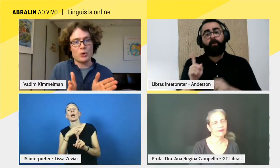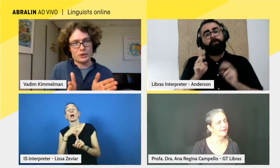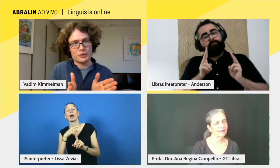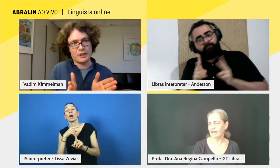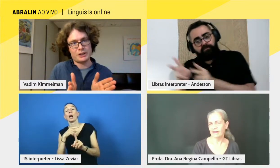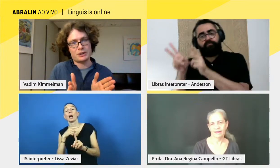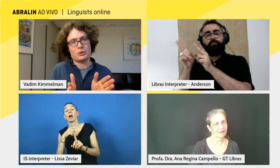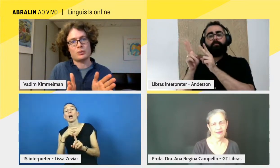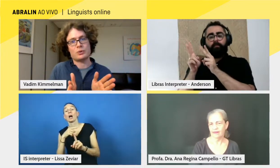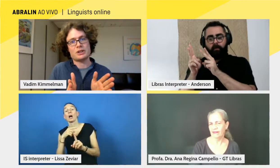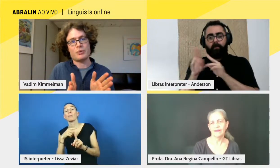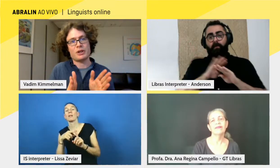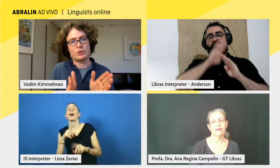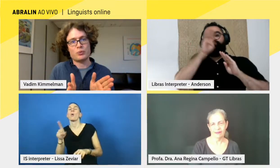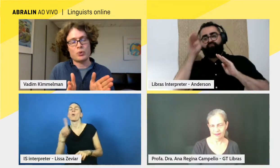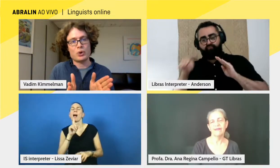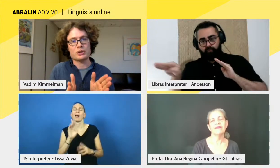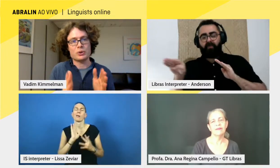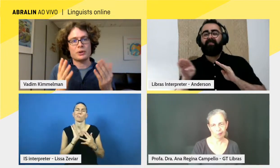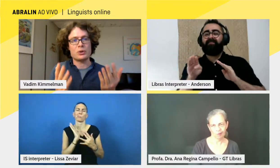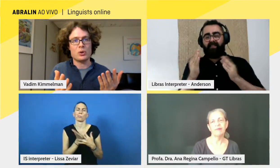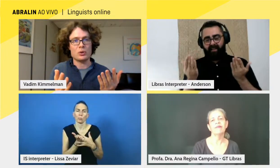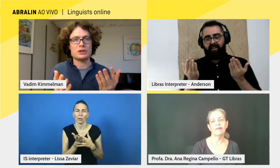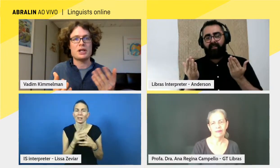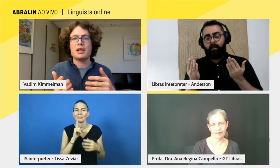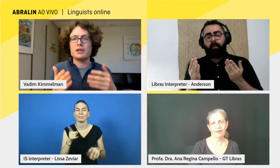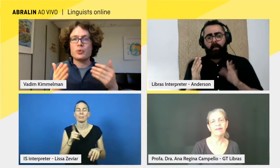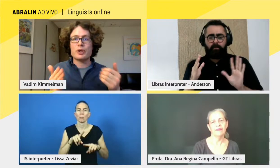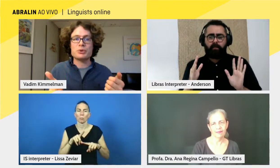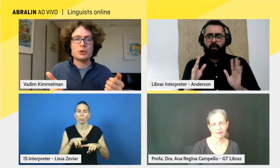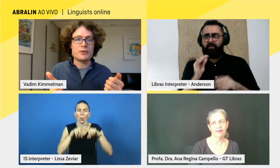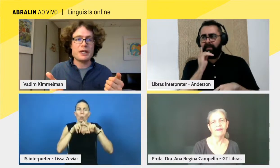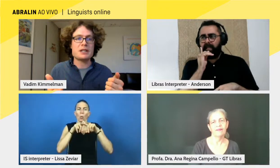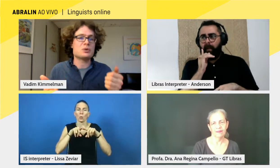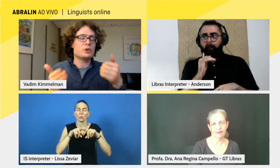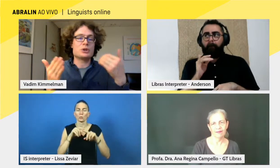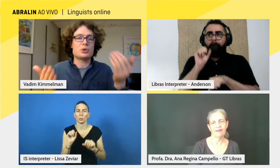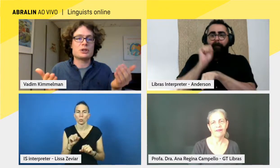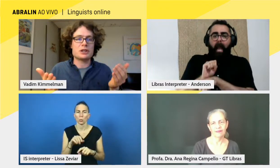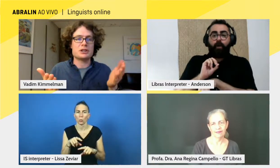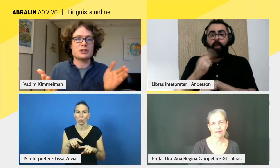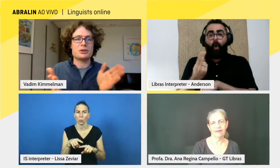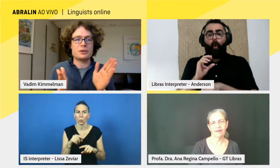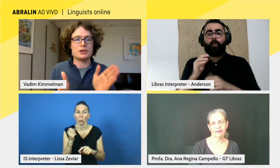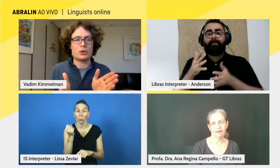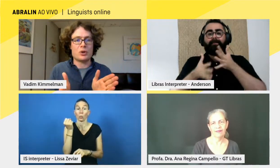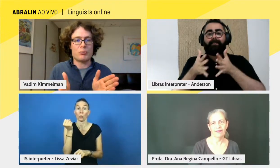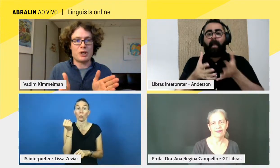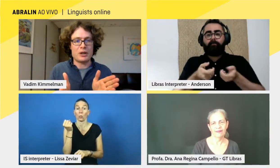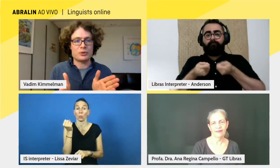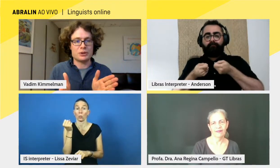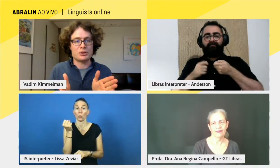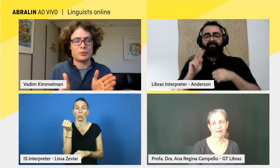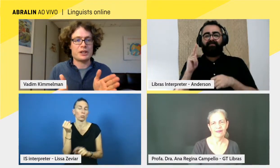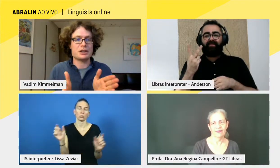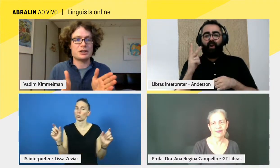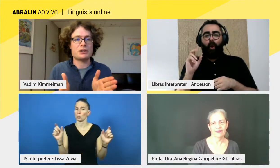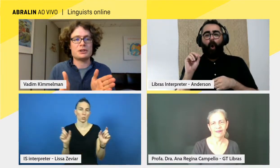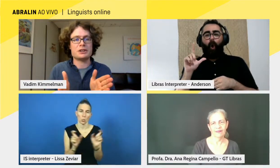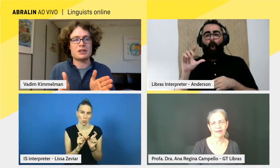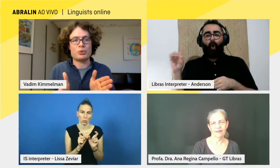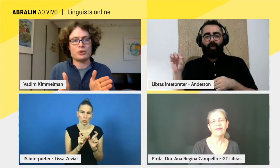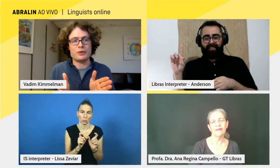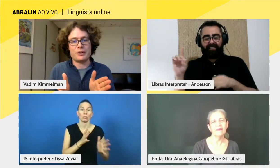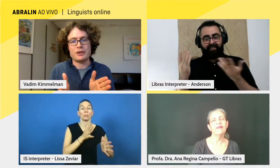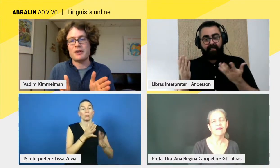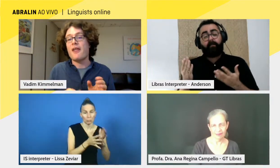just a pause, right? So some kind of pause or a hold. If we observe that, we don't consider it a compound. We